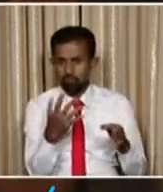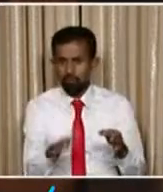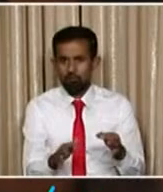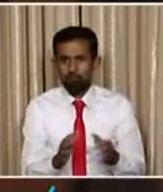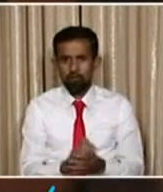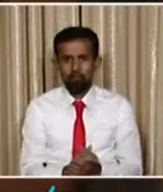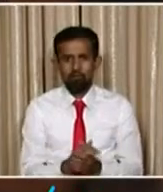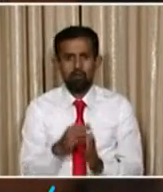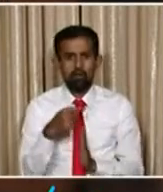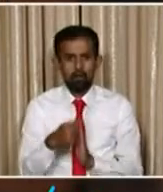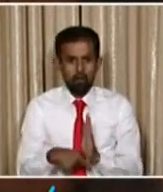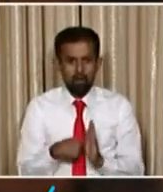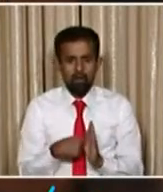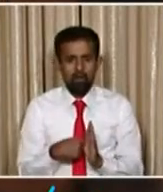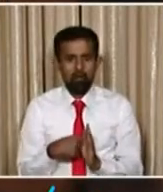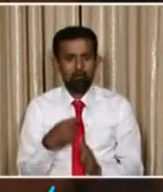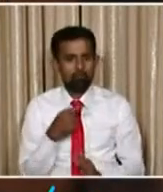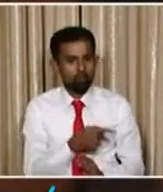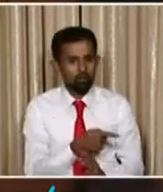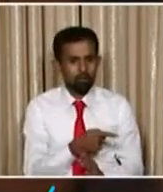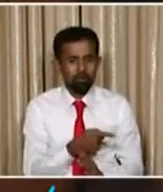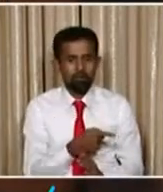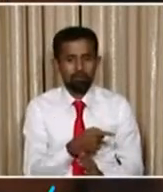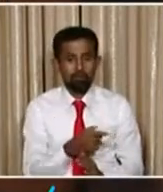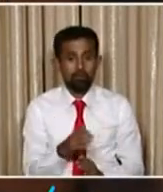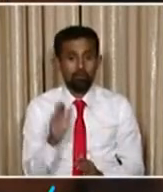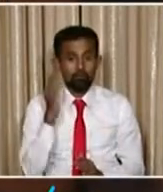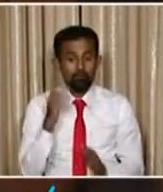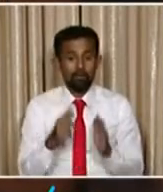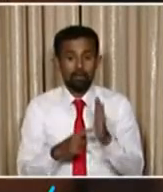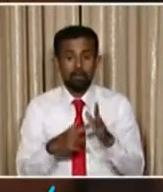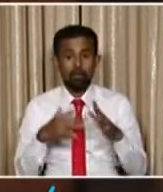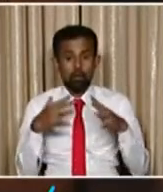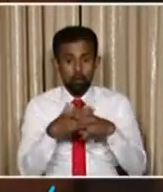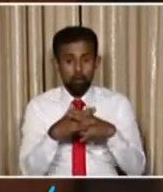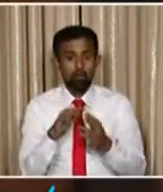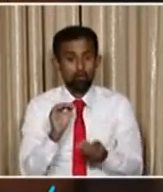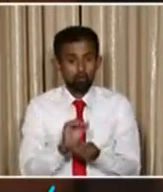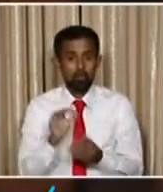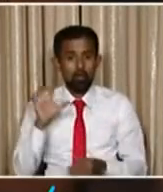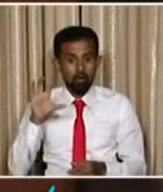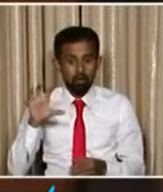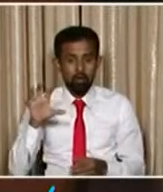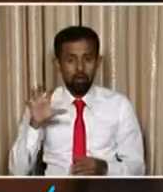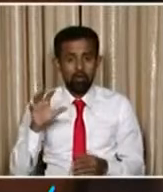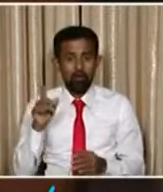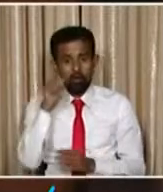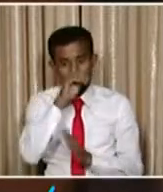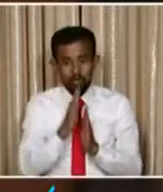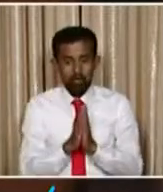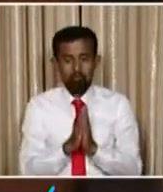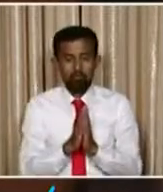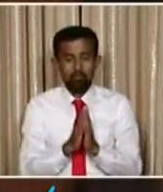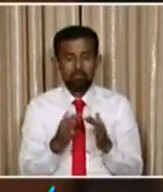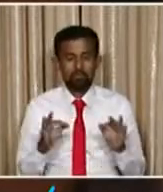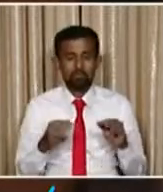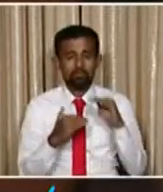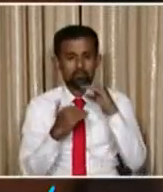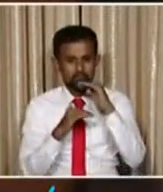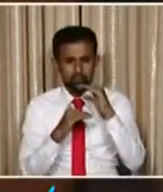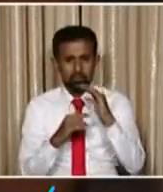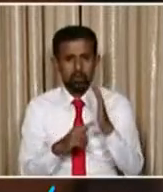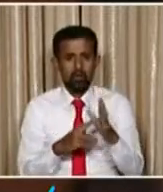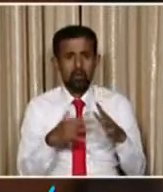specific laws to curb religious freedom. Rather, sorry, we were one of the signatories